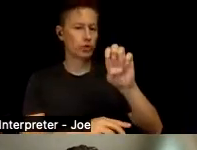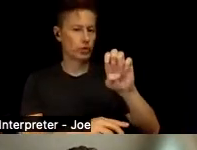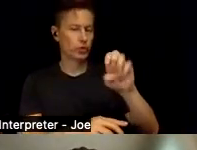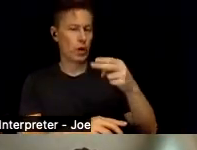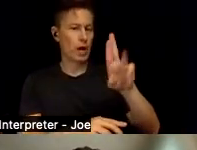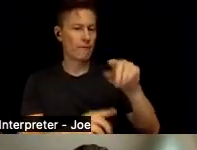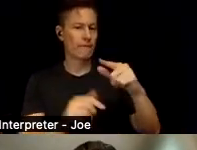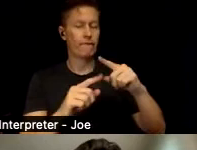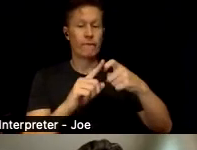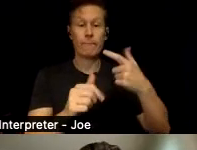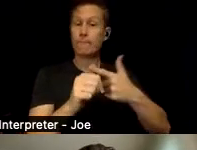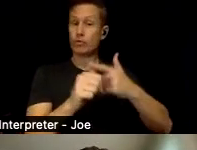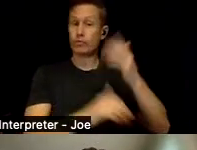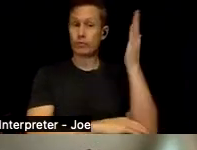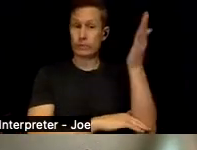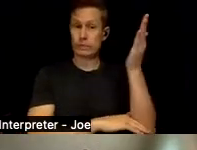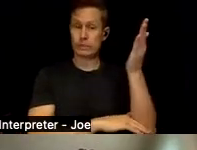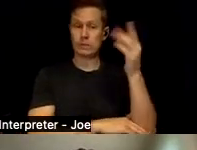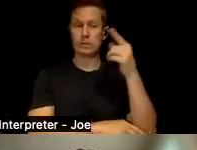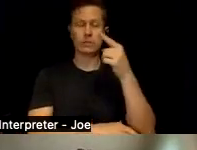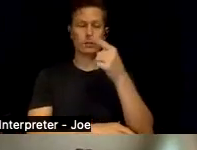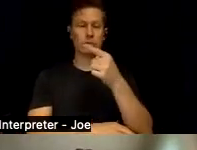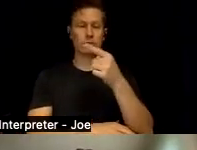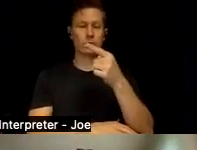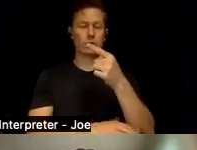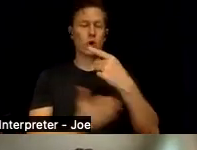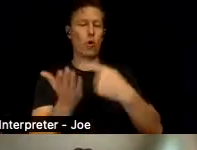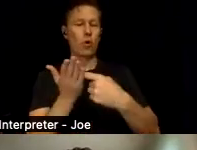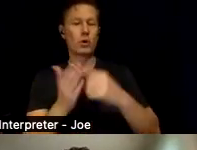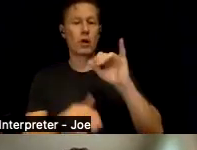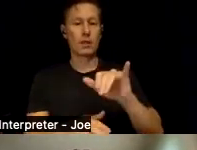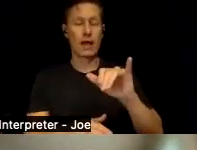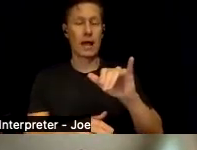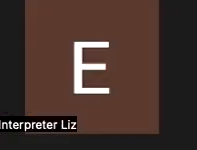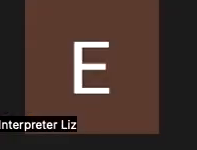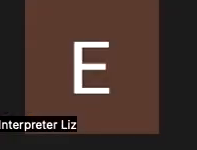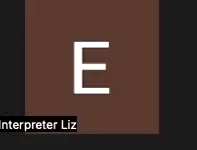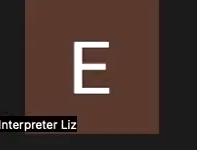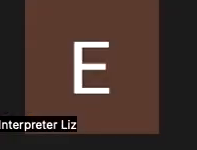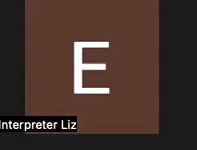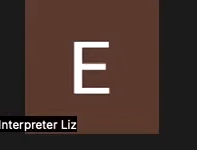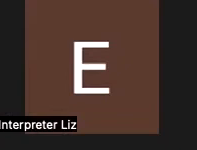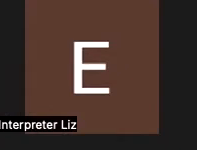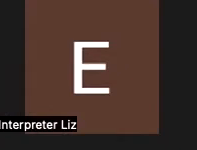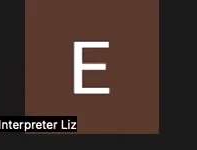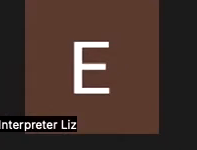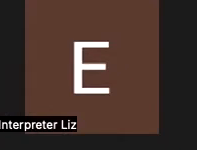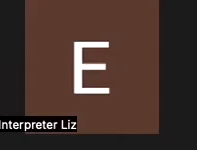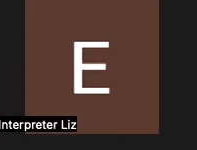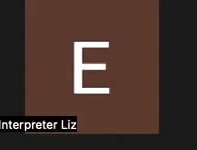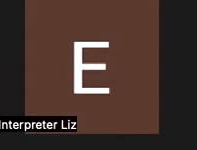presentation, where she made the case that the Landers earthquake was a landmark event that really changed the course